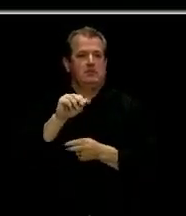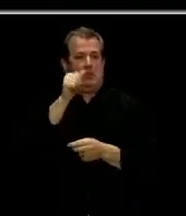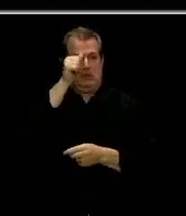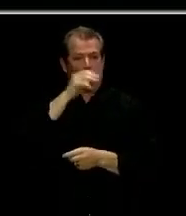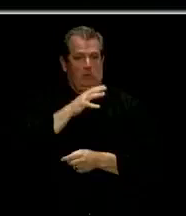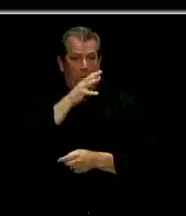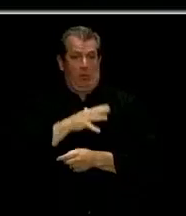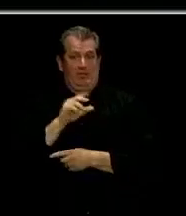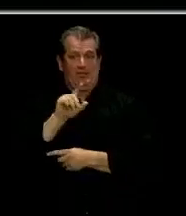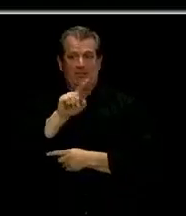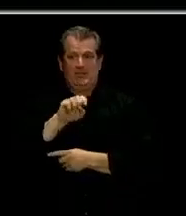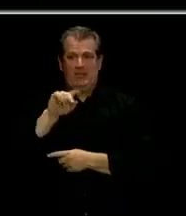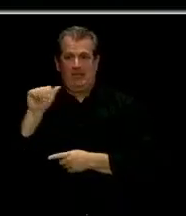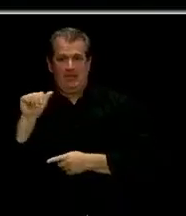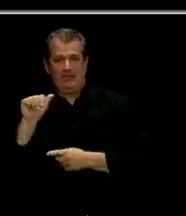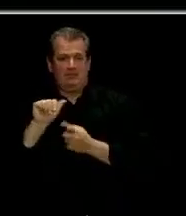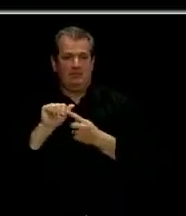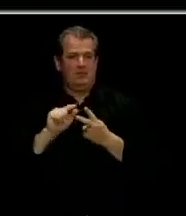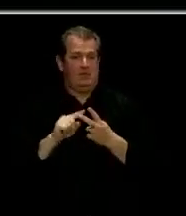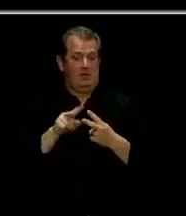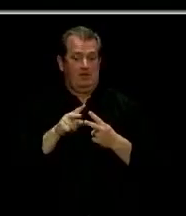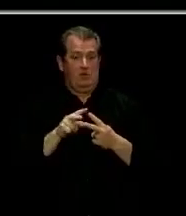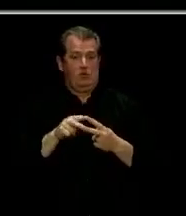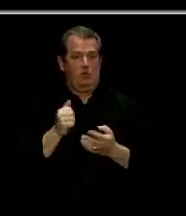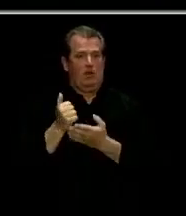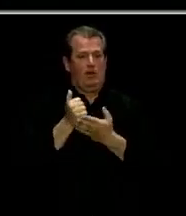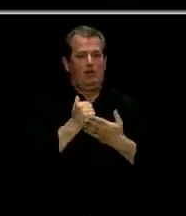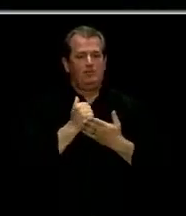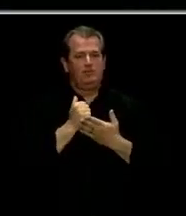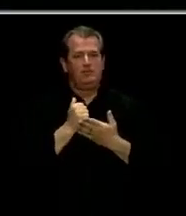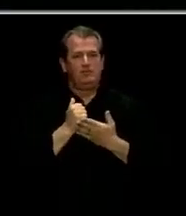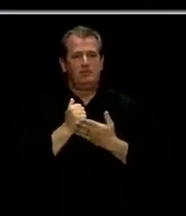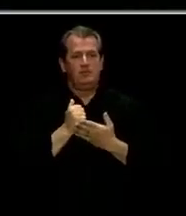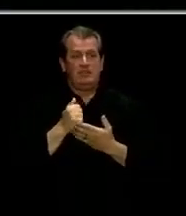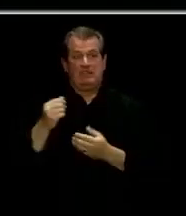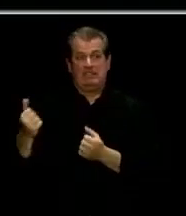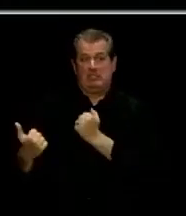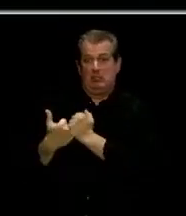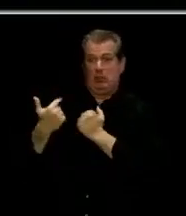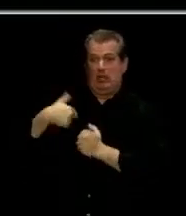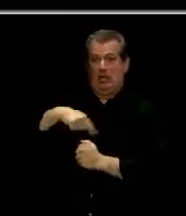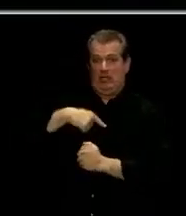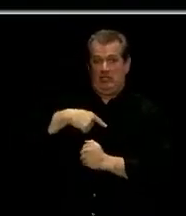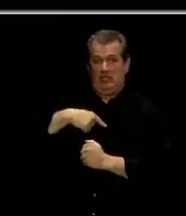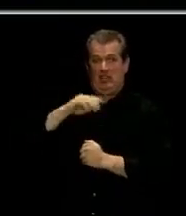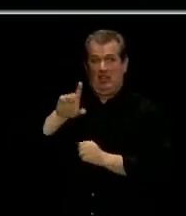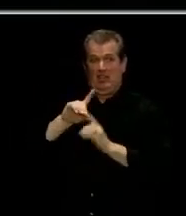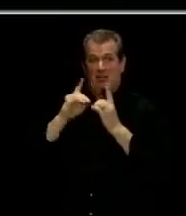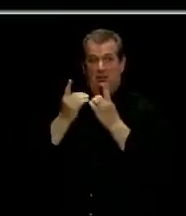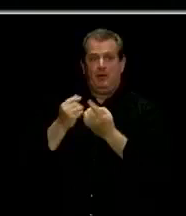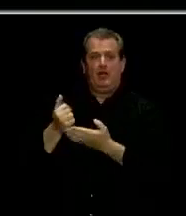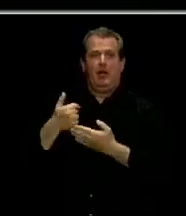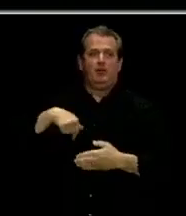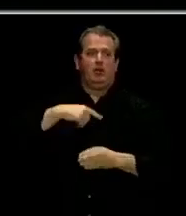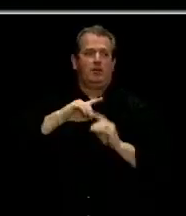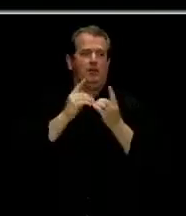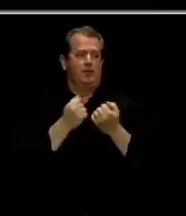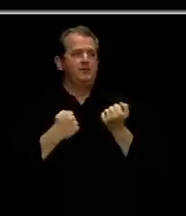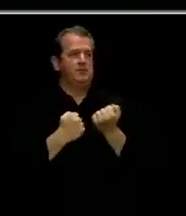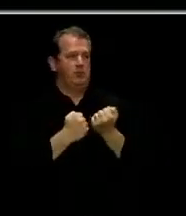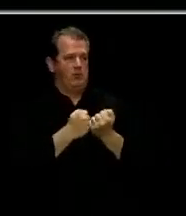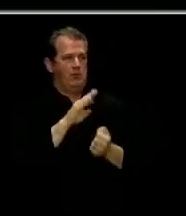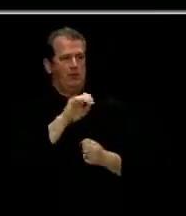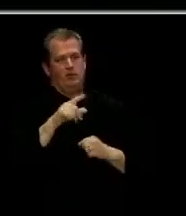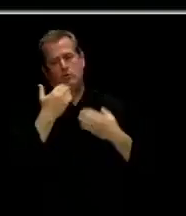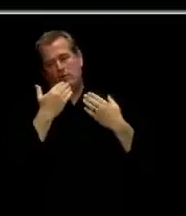coordinator from our local district. Without their knowledge and support, our office would be stuck in the mud. So truly grateful for all